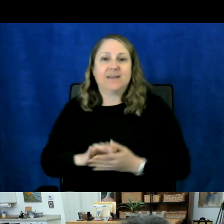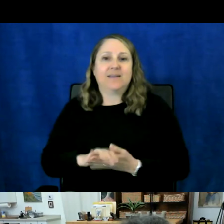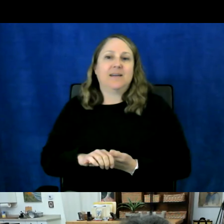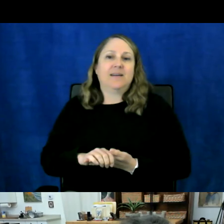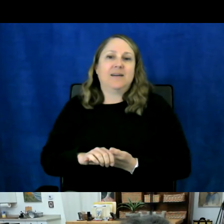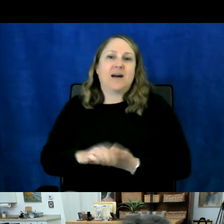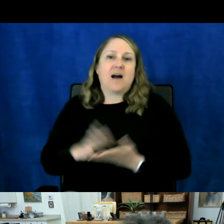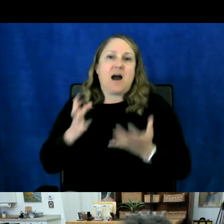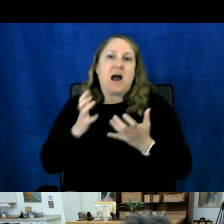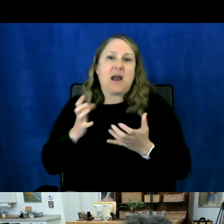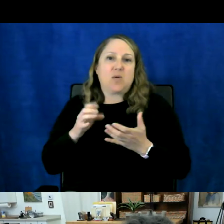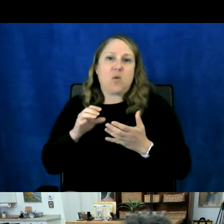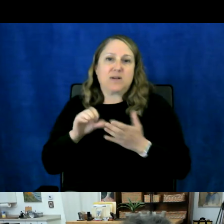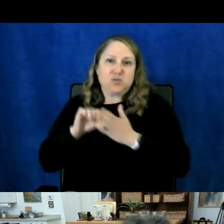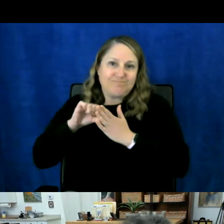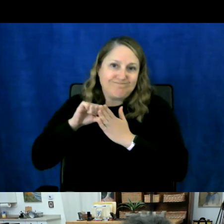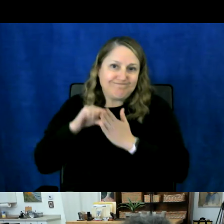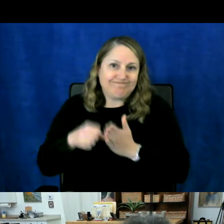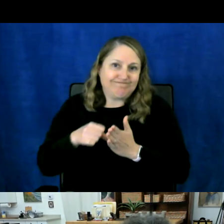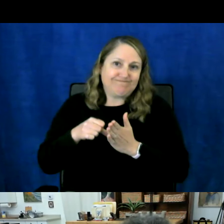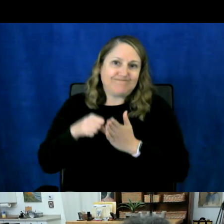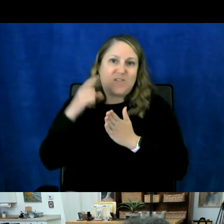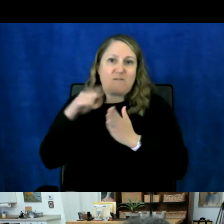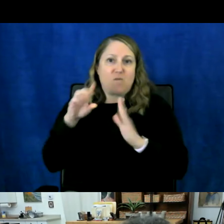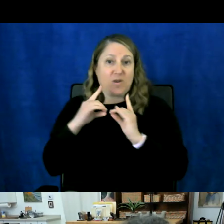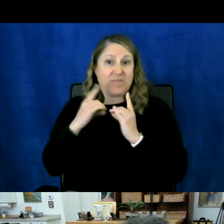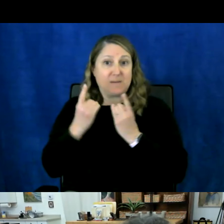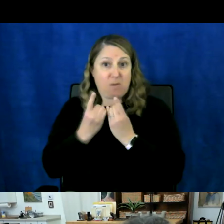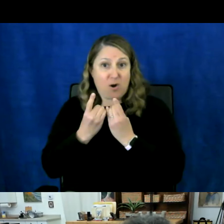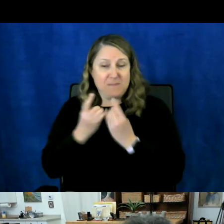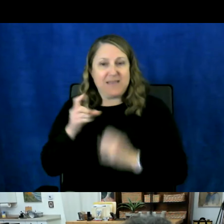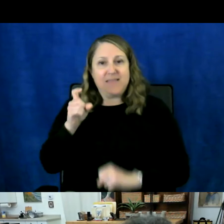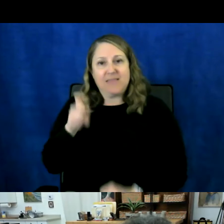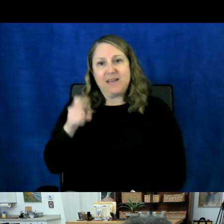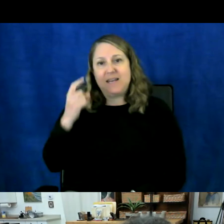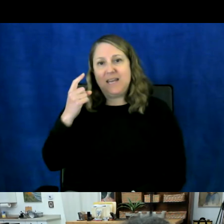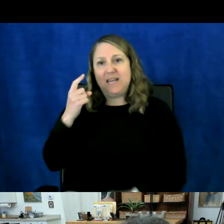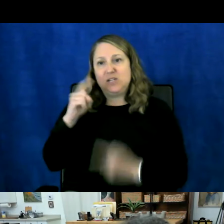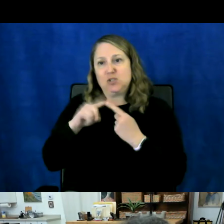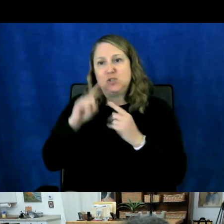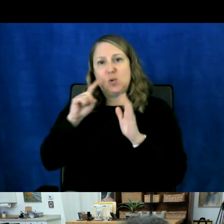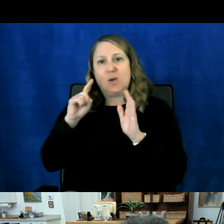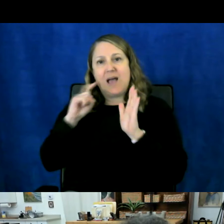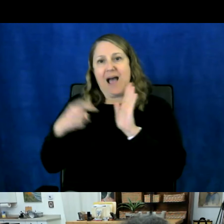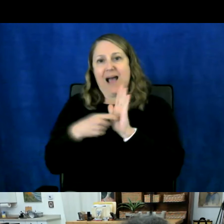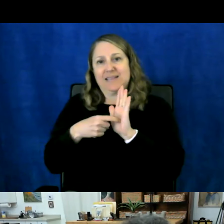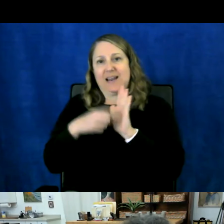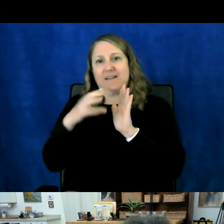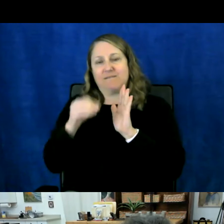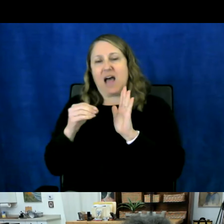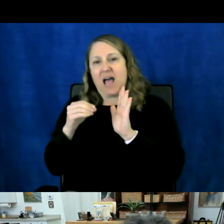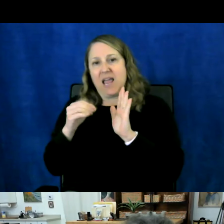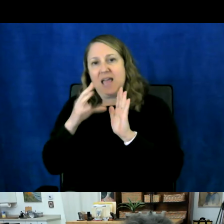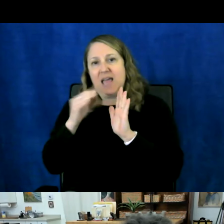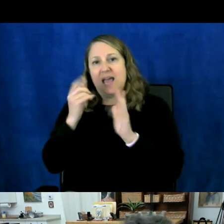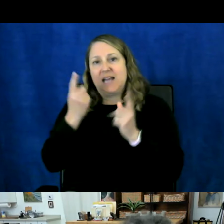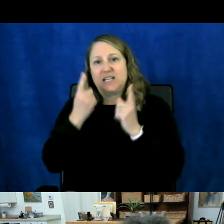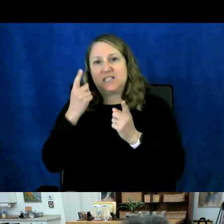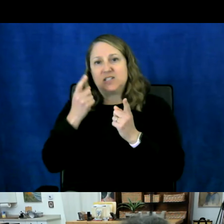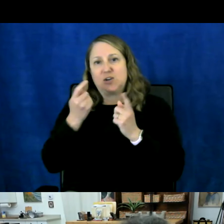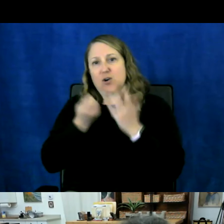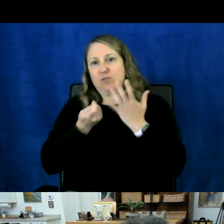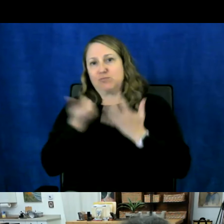I want to underscore for the department the need for them to identify and consider rescinding or changing